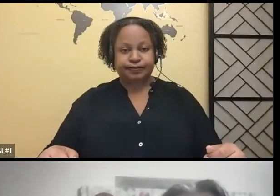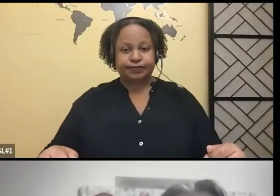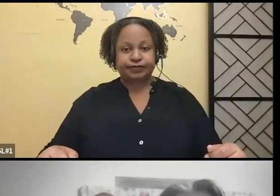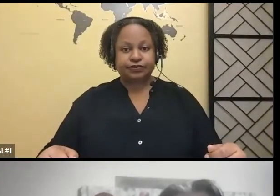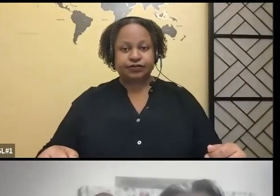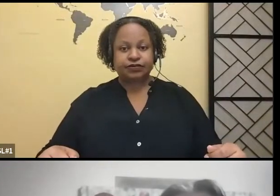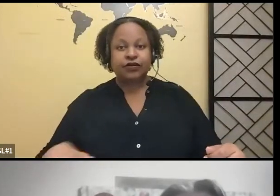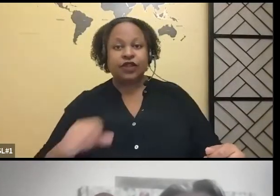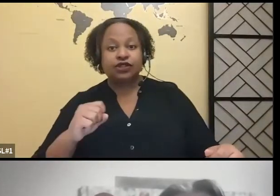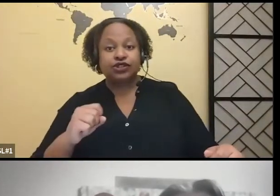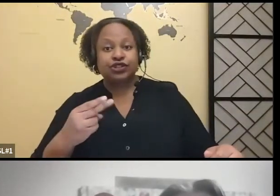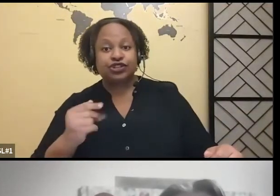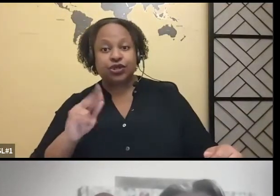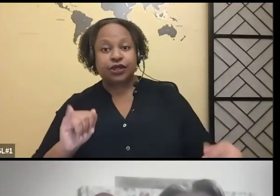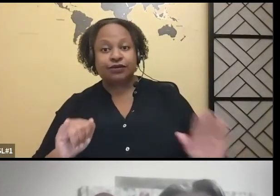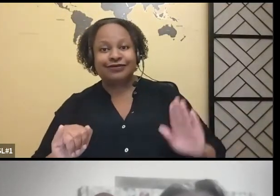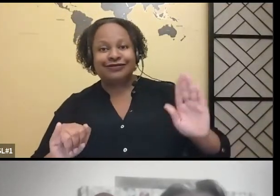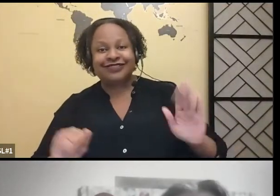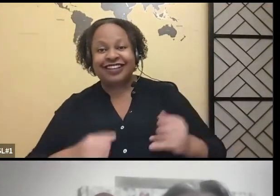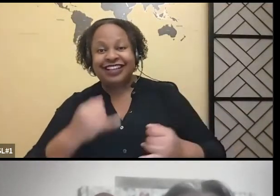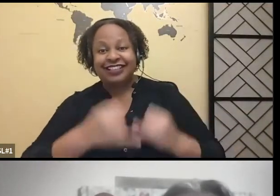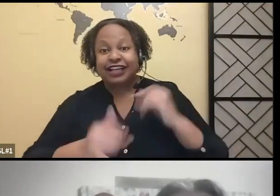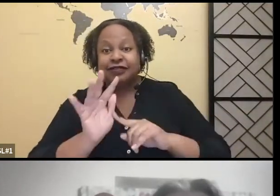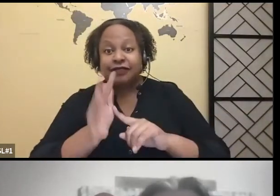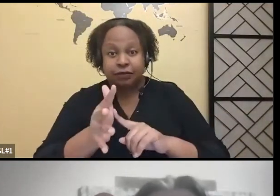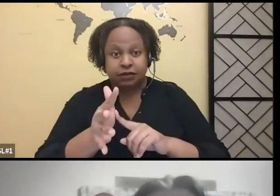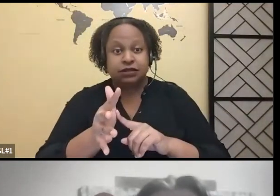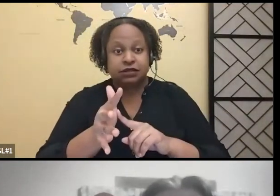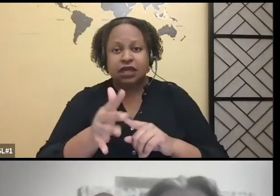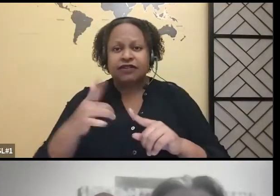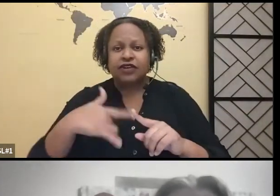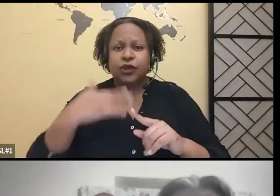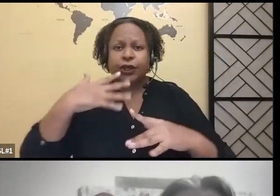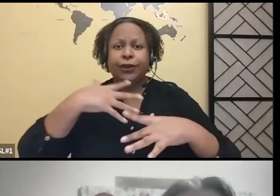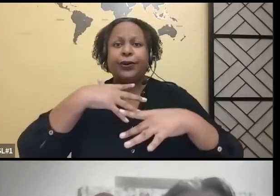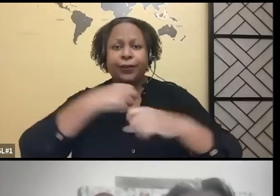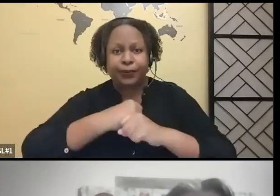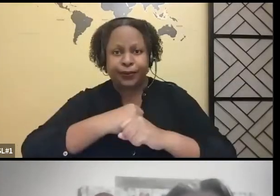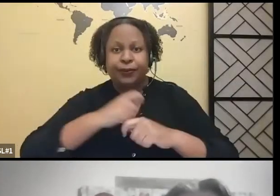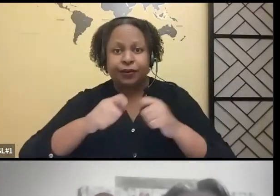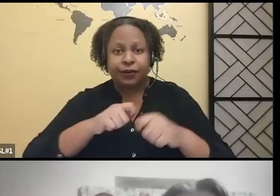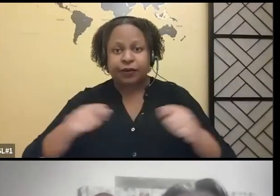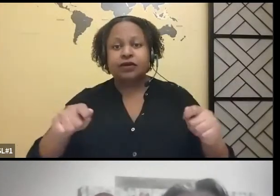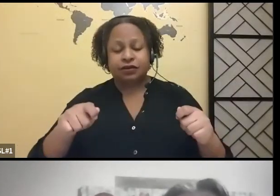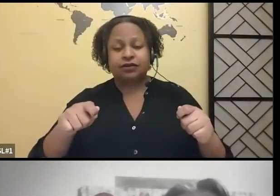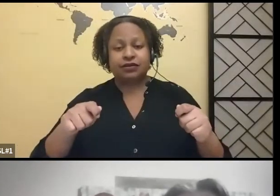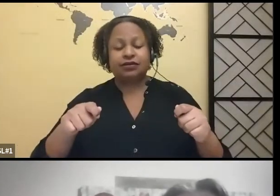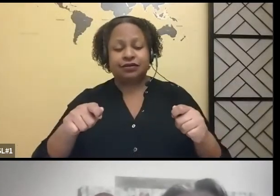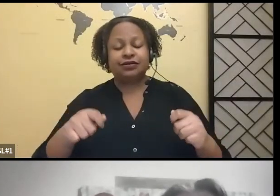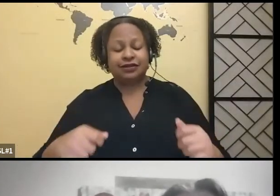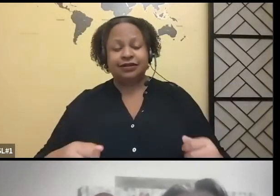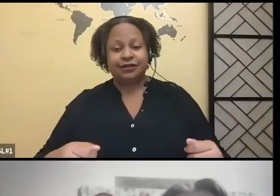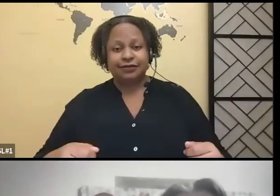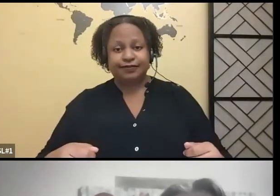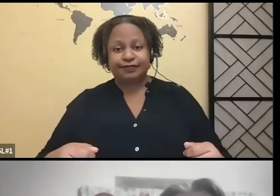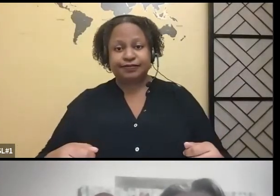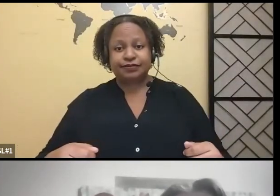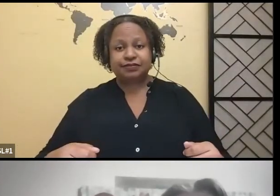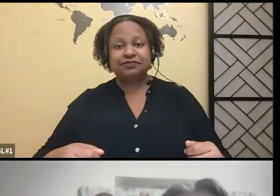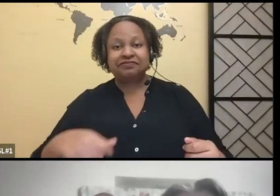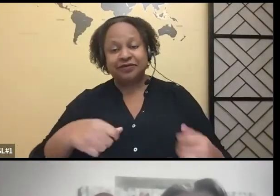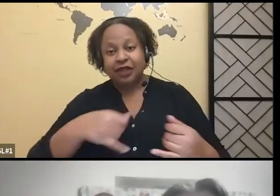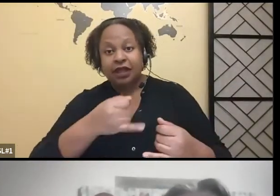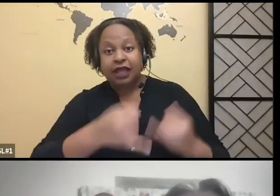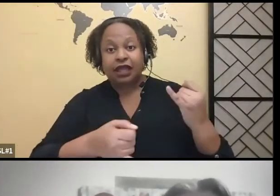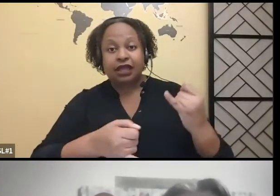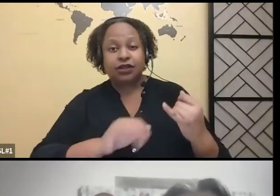We're in the last 5 minutes here. I think that's a beautiful summation to cap off some of the incredible insights